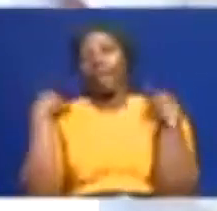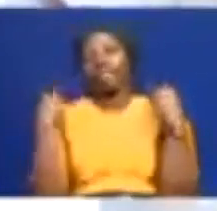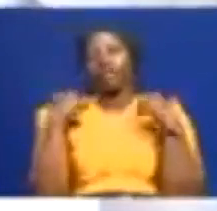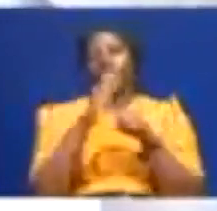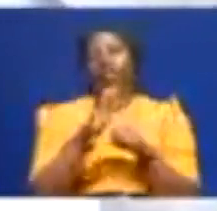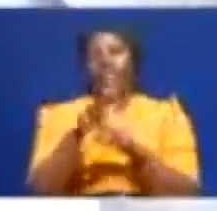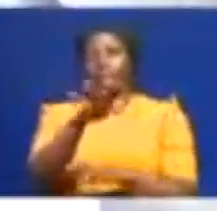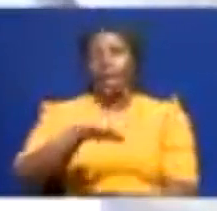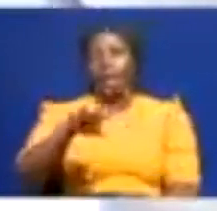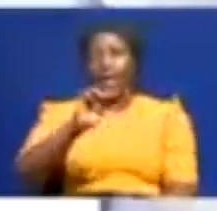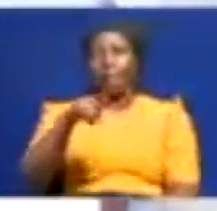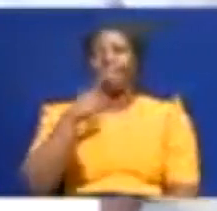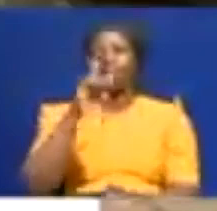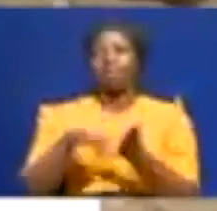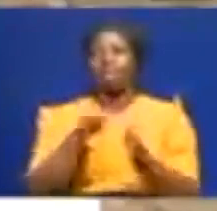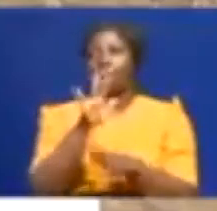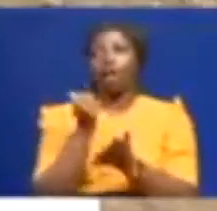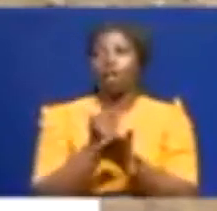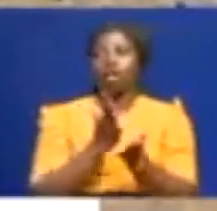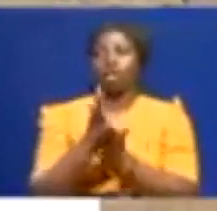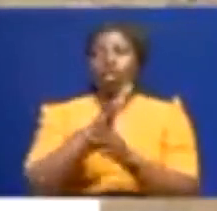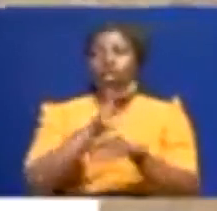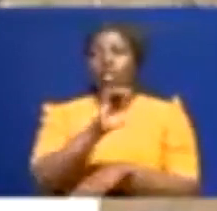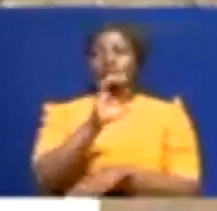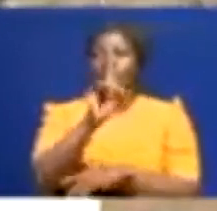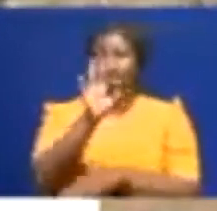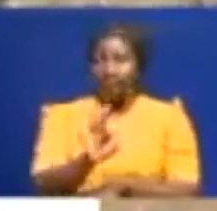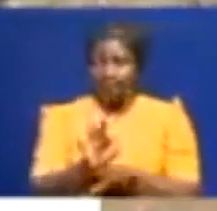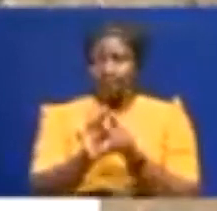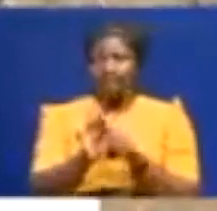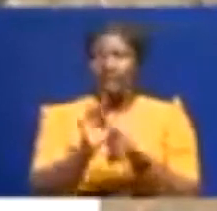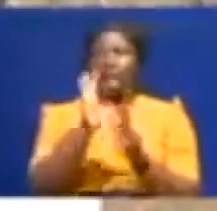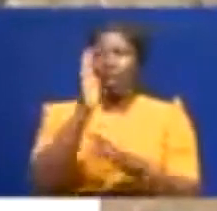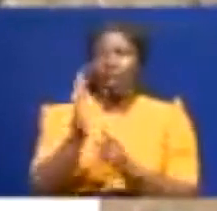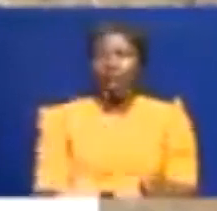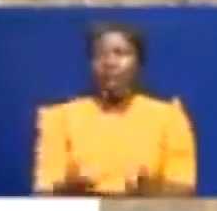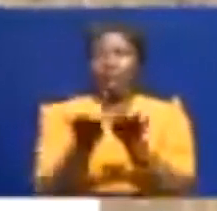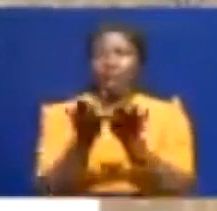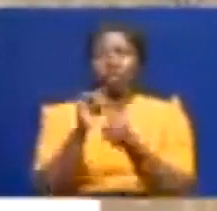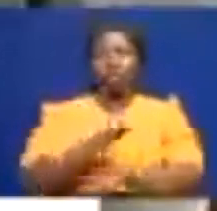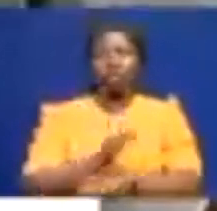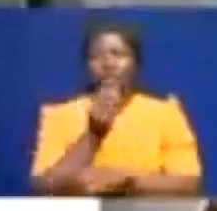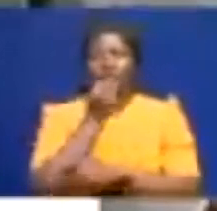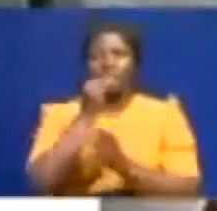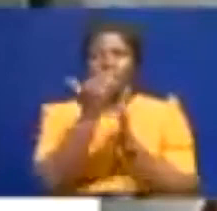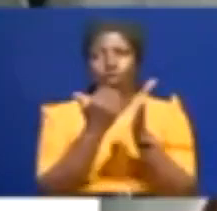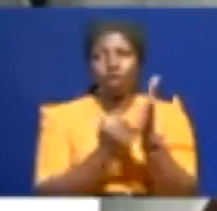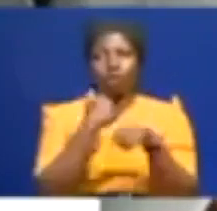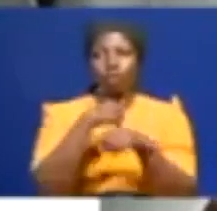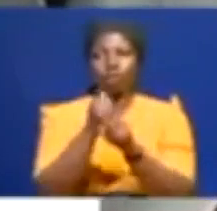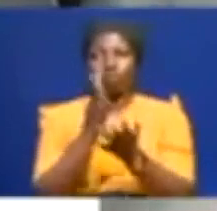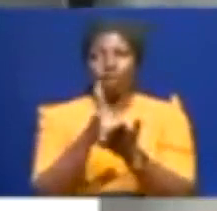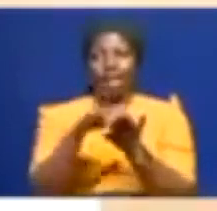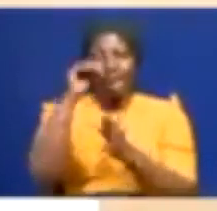parliament said that his office through the National Government Constituency Development Fund would enhance the school feeding program so as to ensure retention of